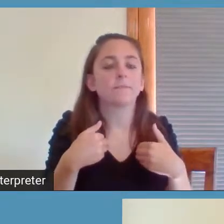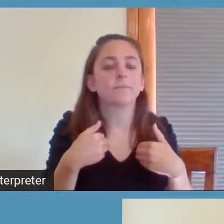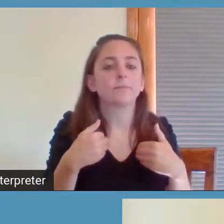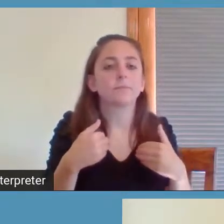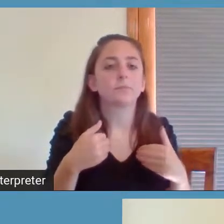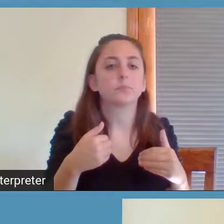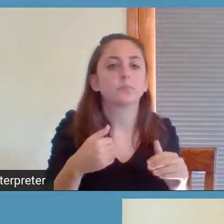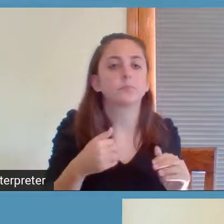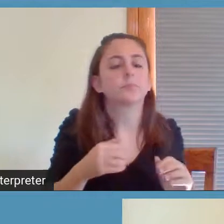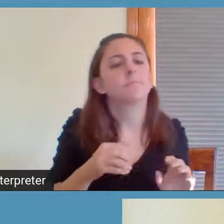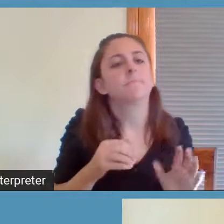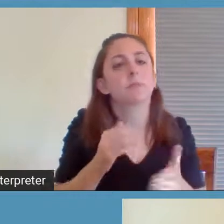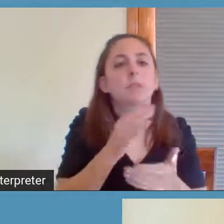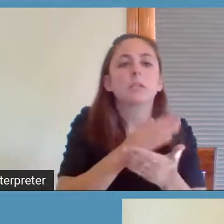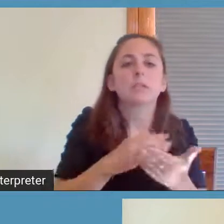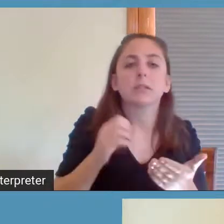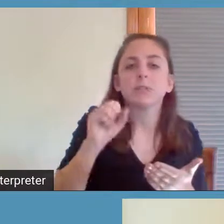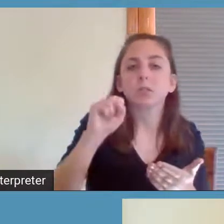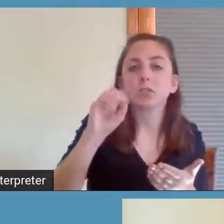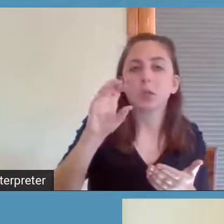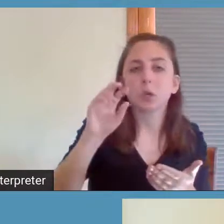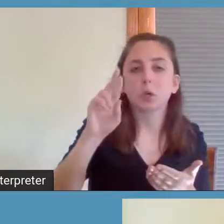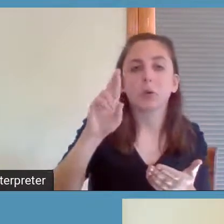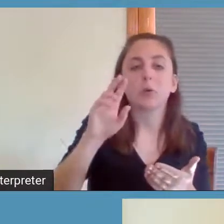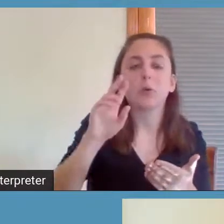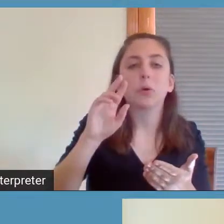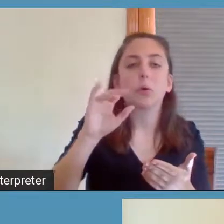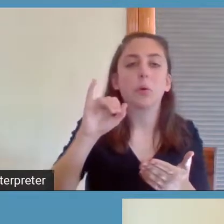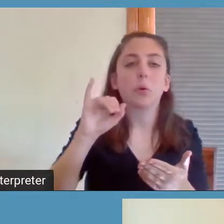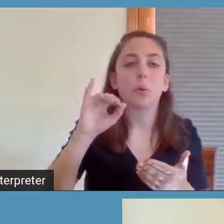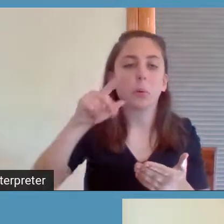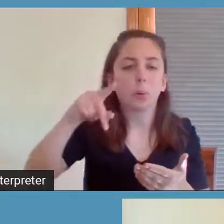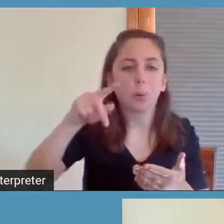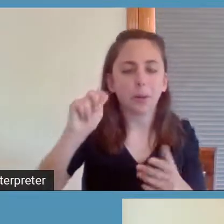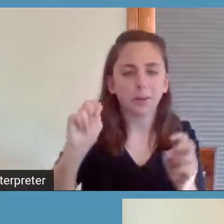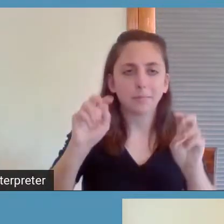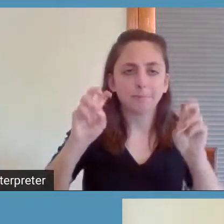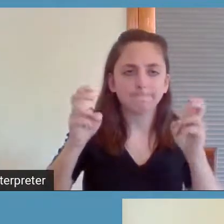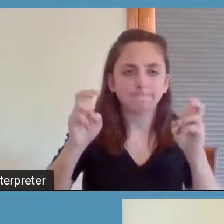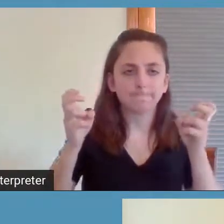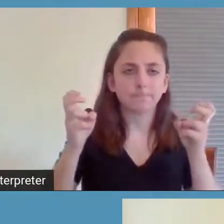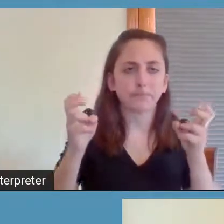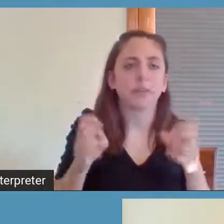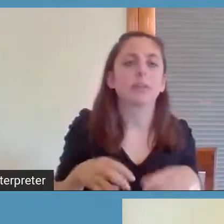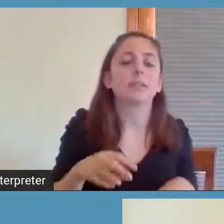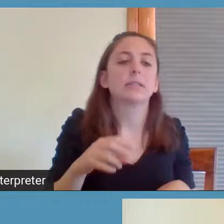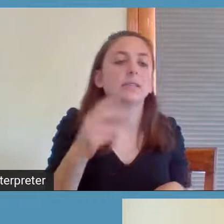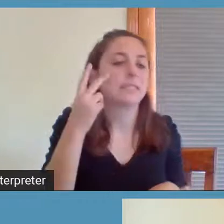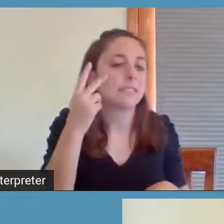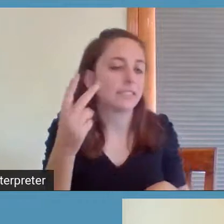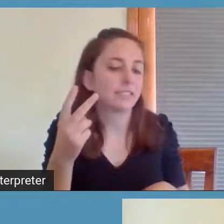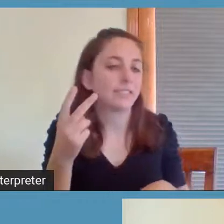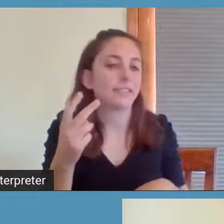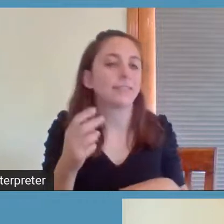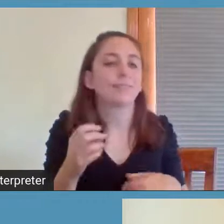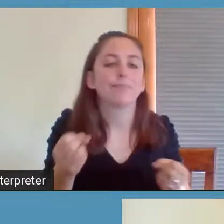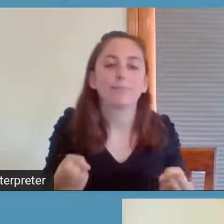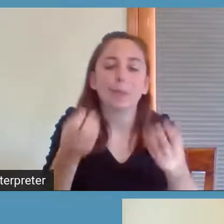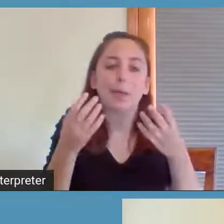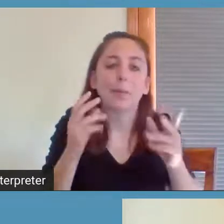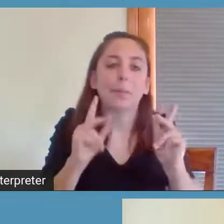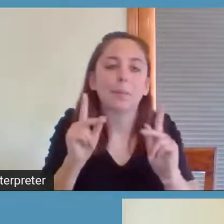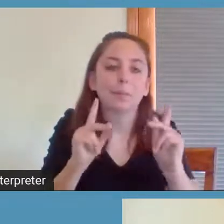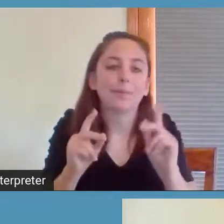some kind of script that read how many people, gives you kind of a number for how many times people pass through a particular